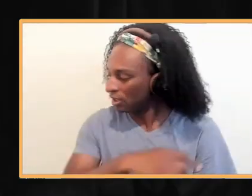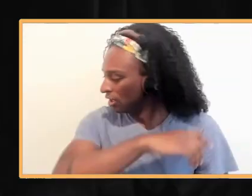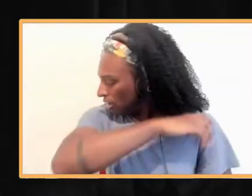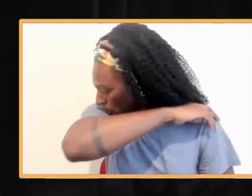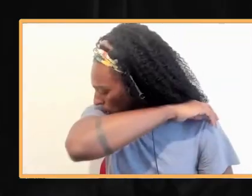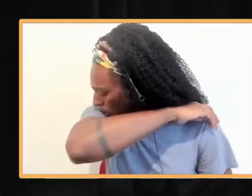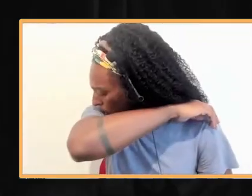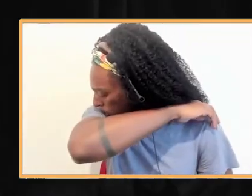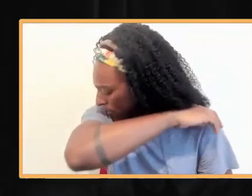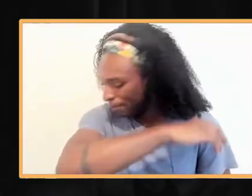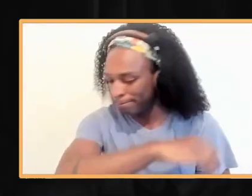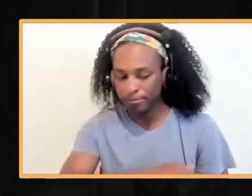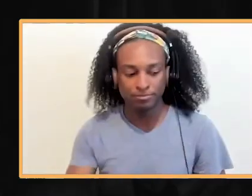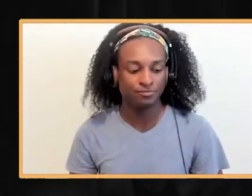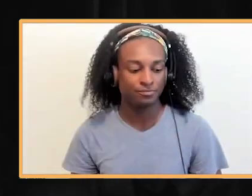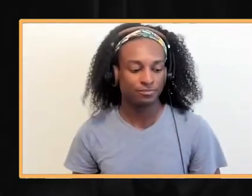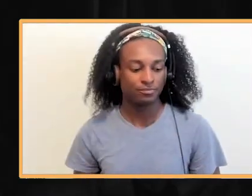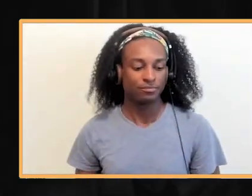I would say that I think that